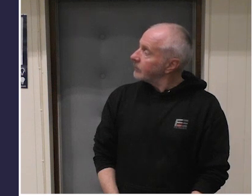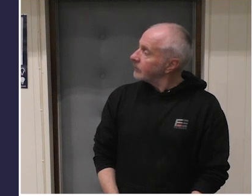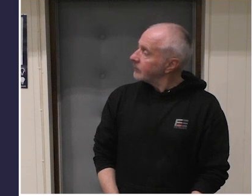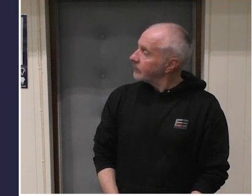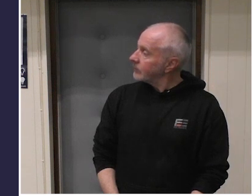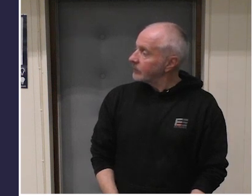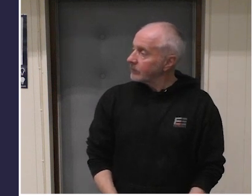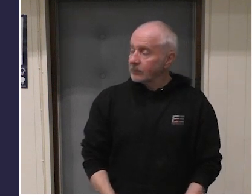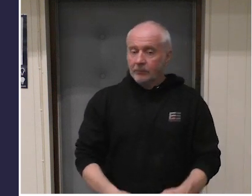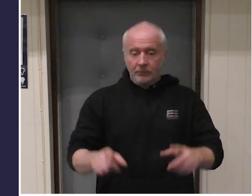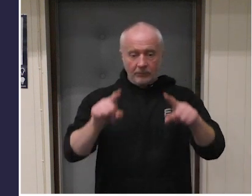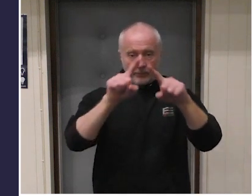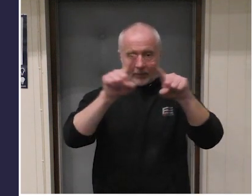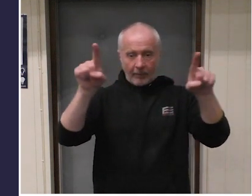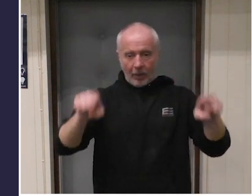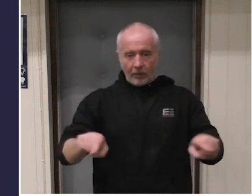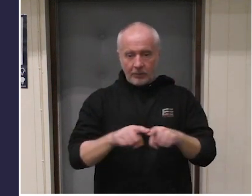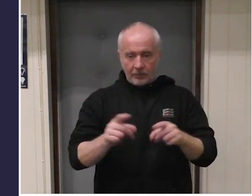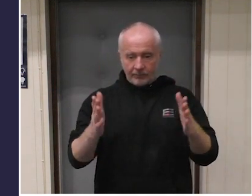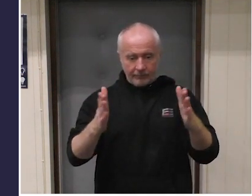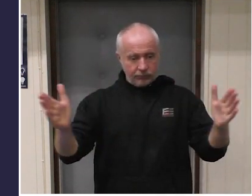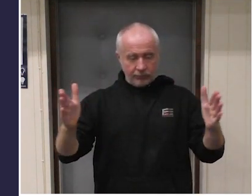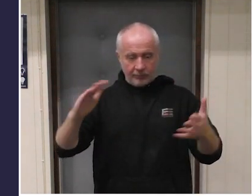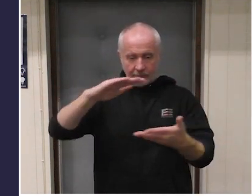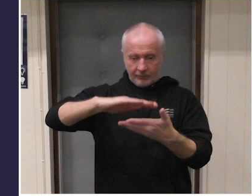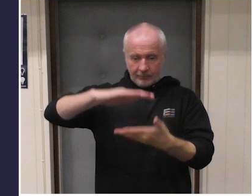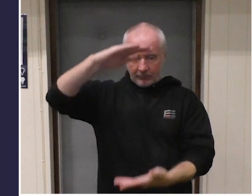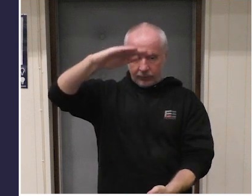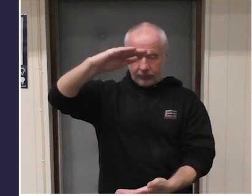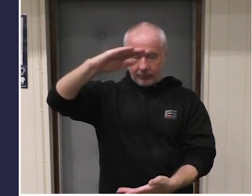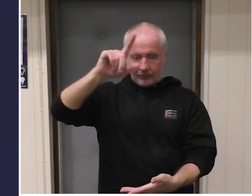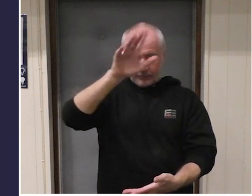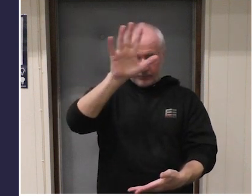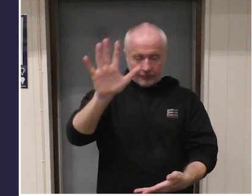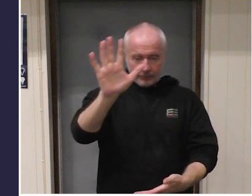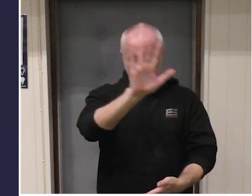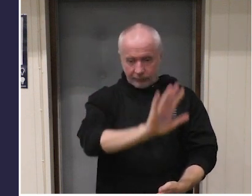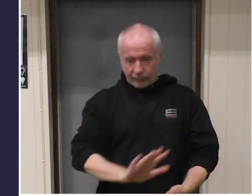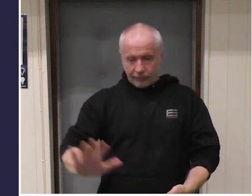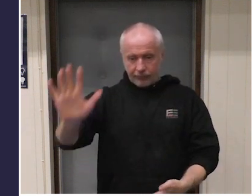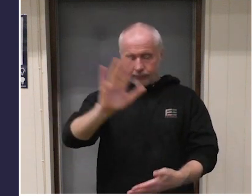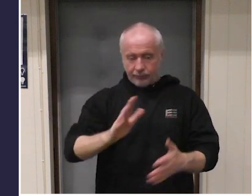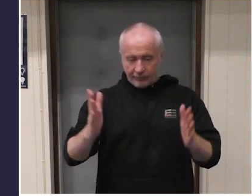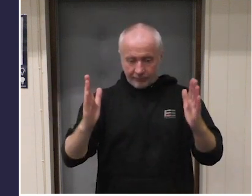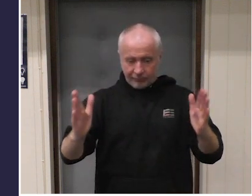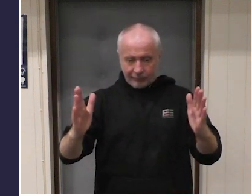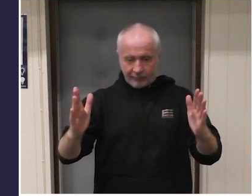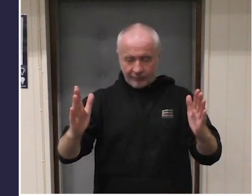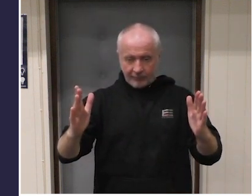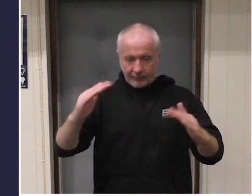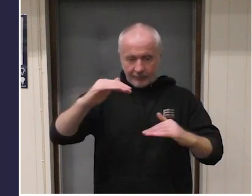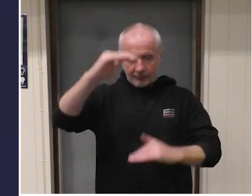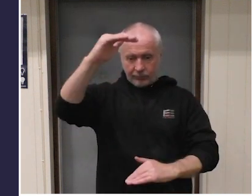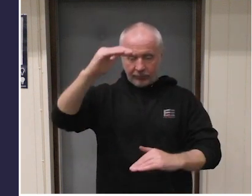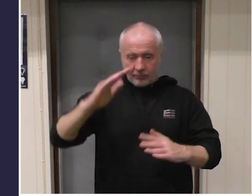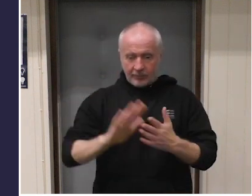So the box is a constraint, the circular area was a constraint, and the release is a constraint, and the system just